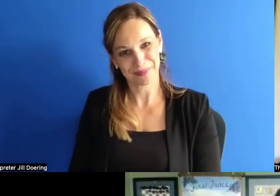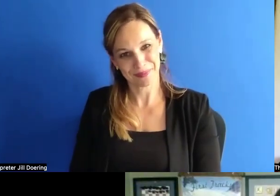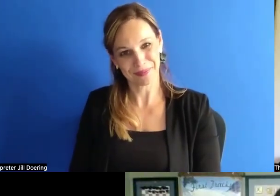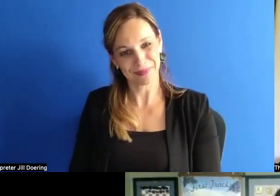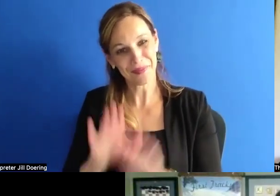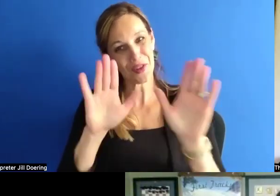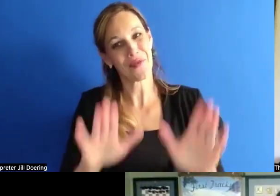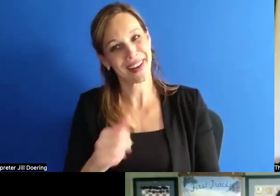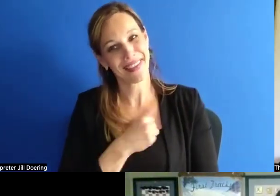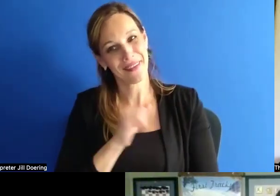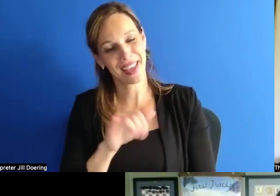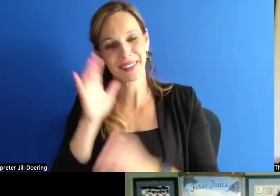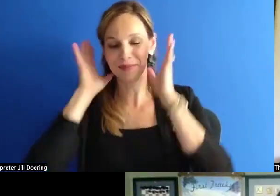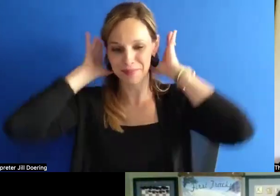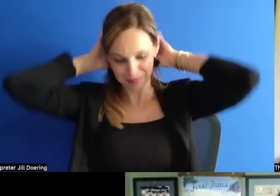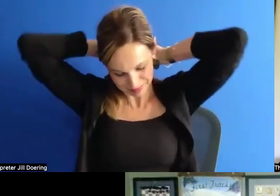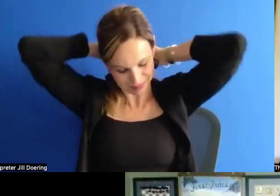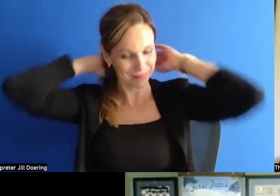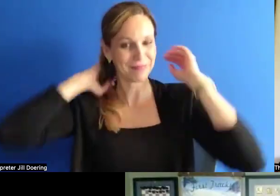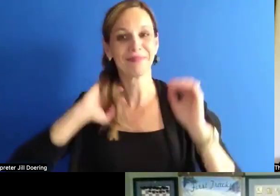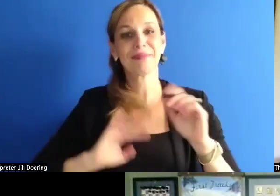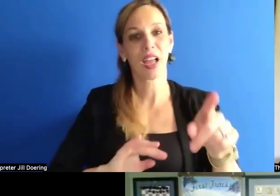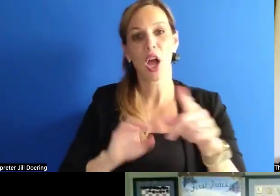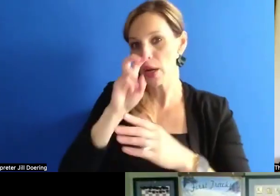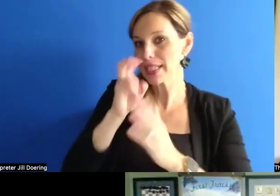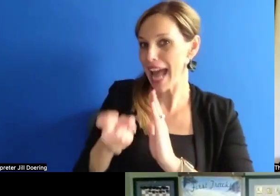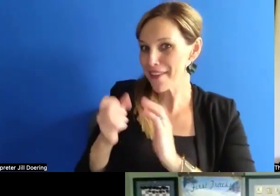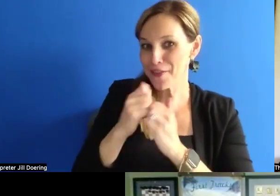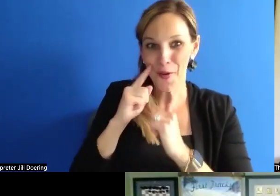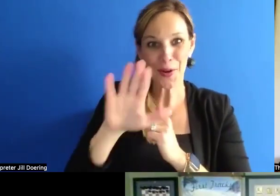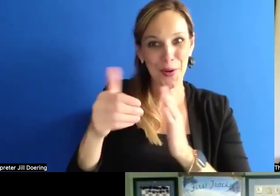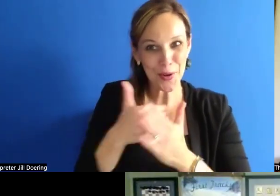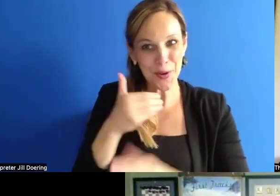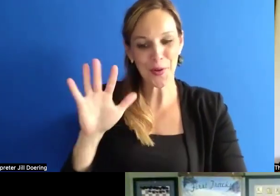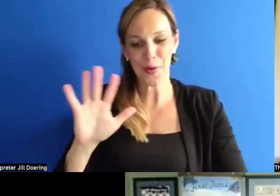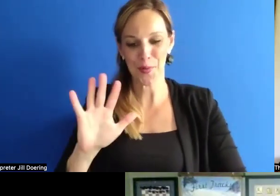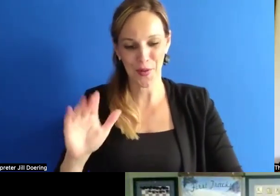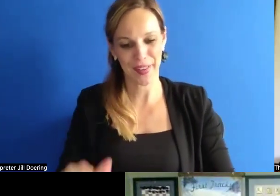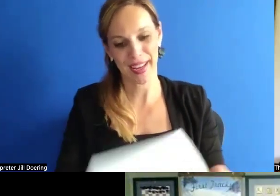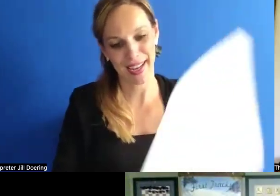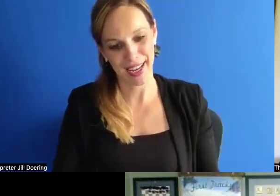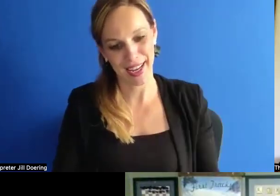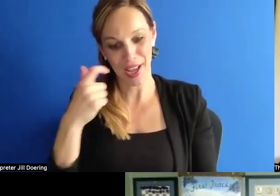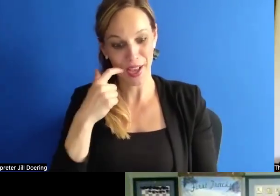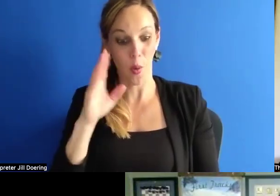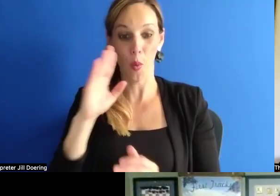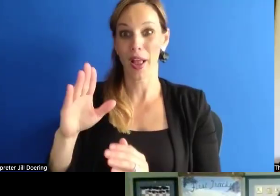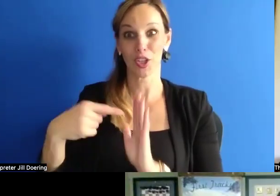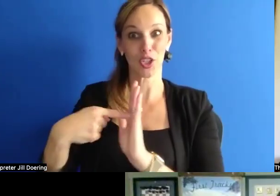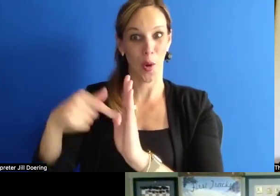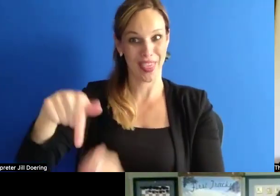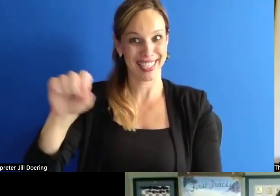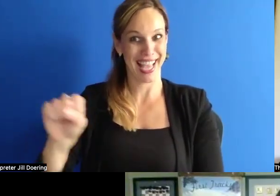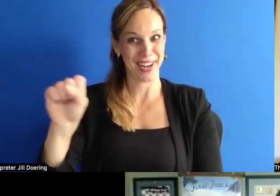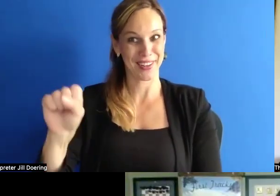Great. All I right, love it. diving in for your new movie that premiered on Saturday, Double Scoop